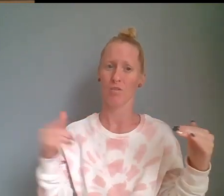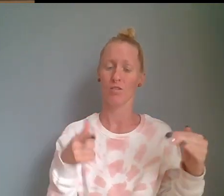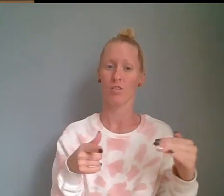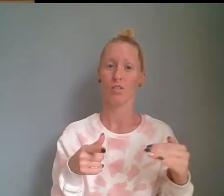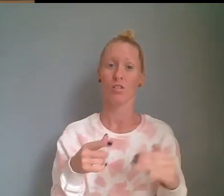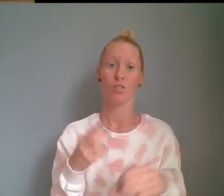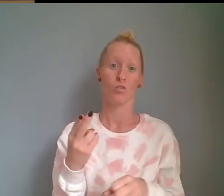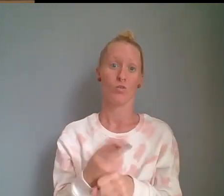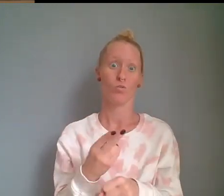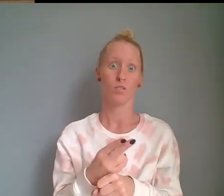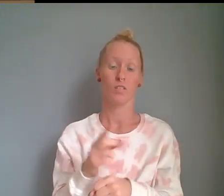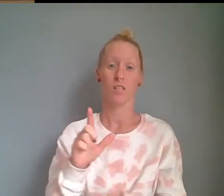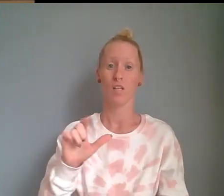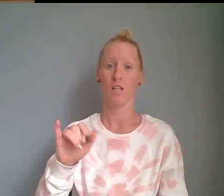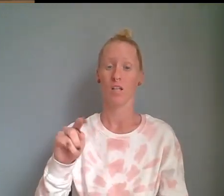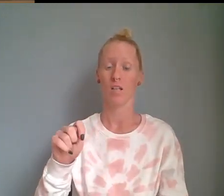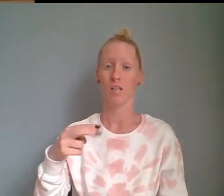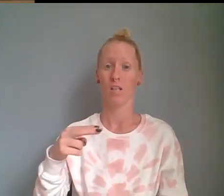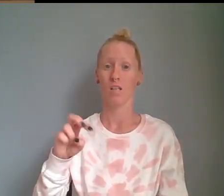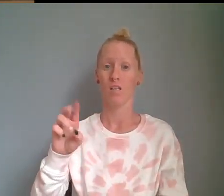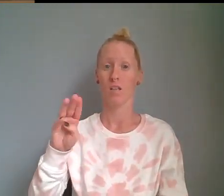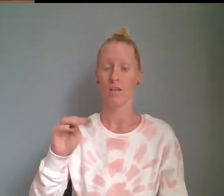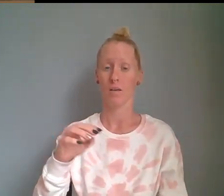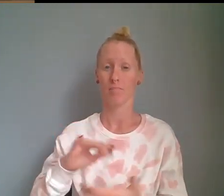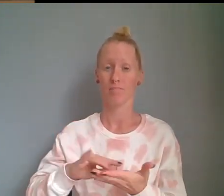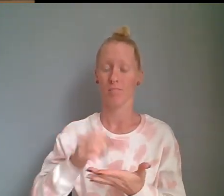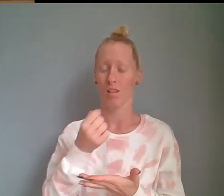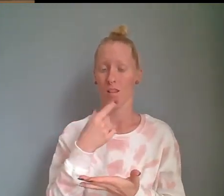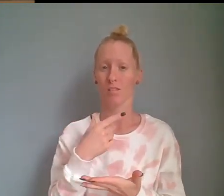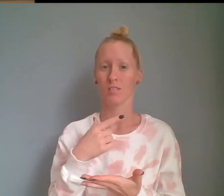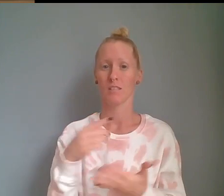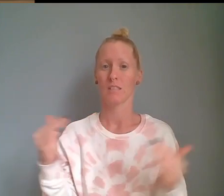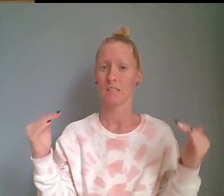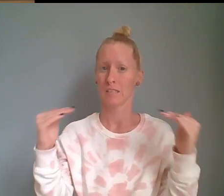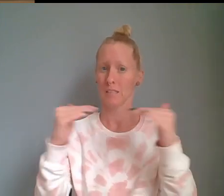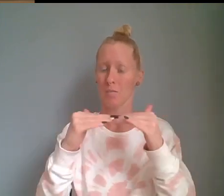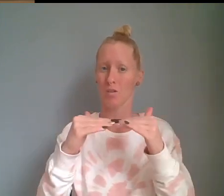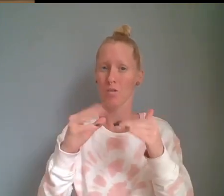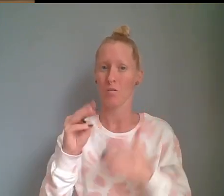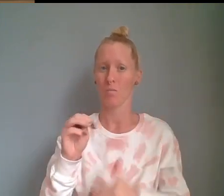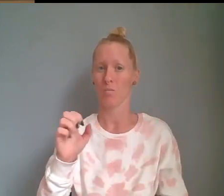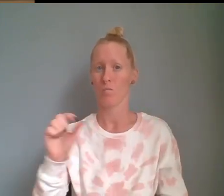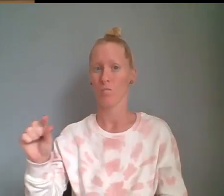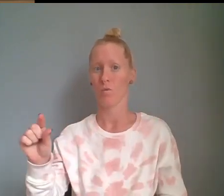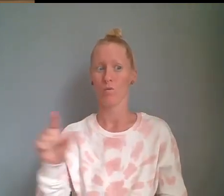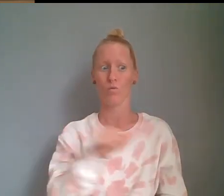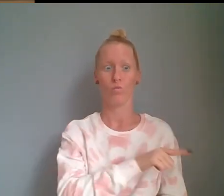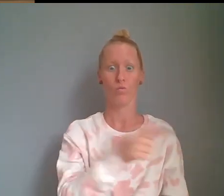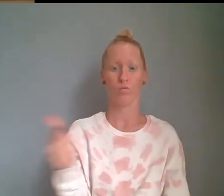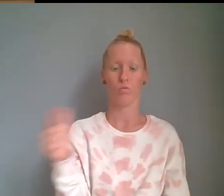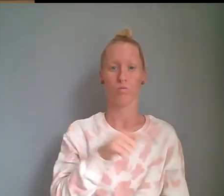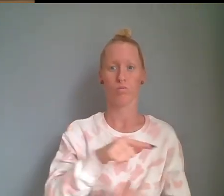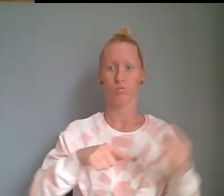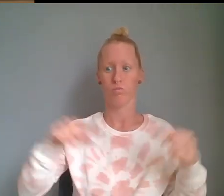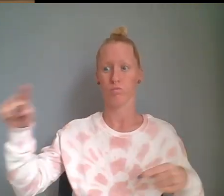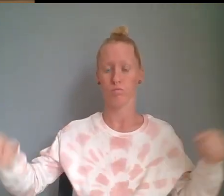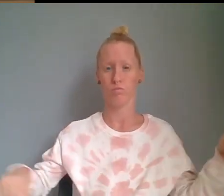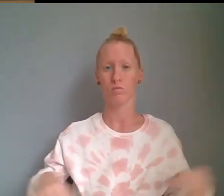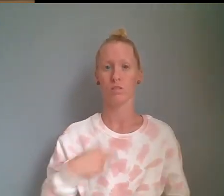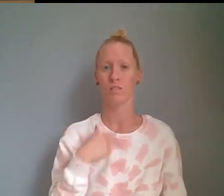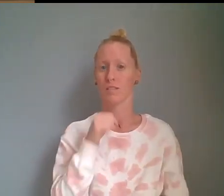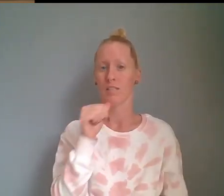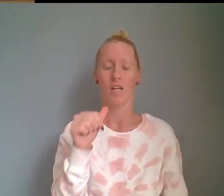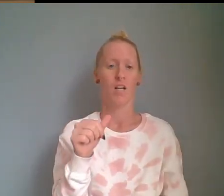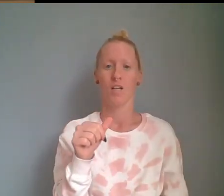of lithium as a drug to try to stabilize these mood swings. But at this point in this video, it's not working for this lady.